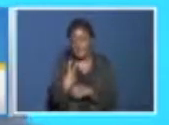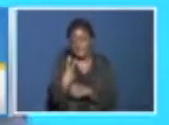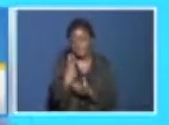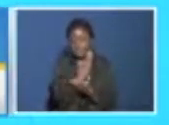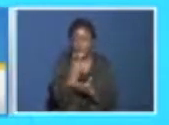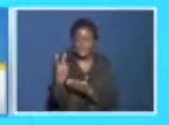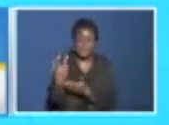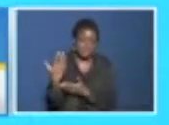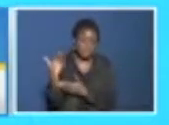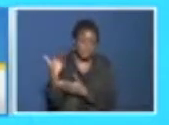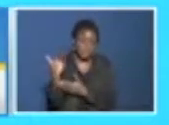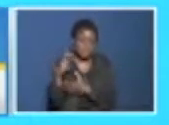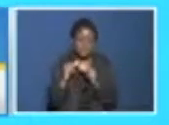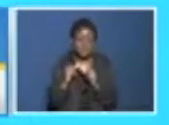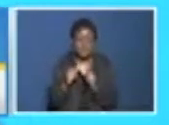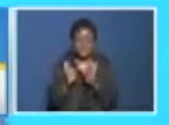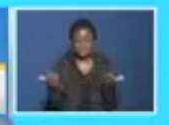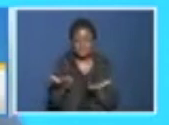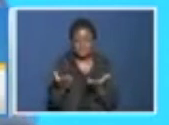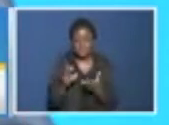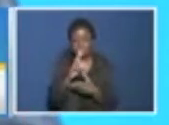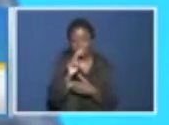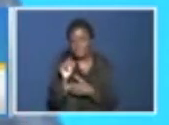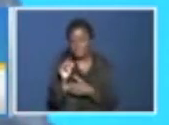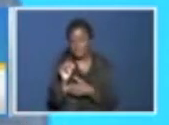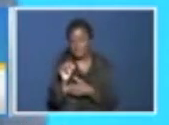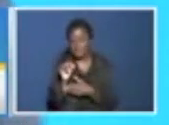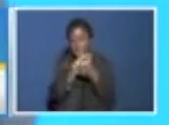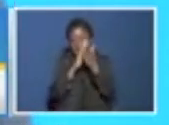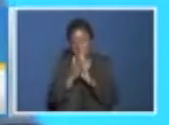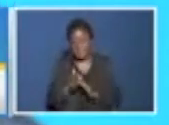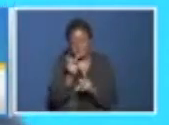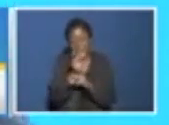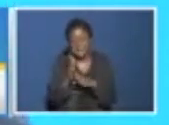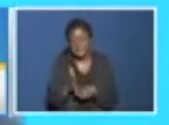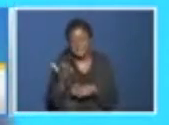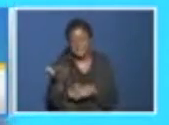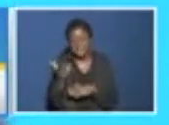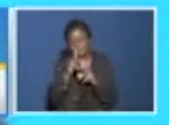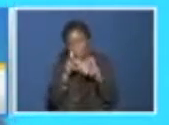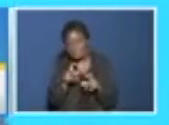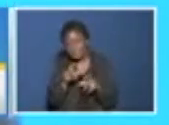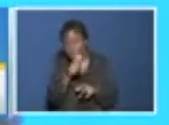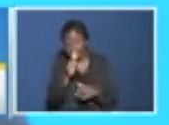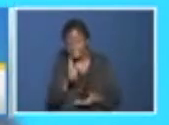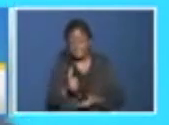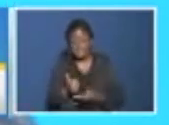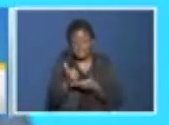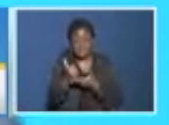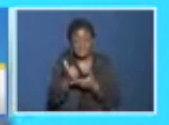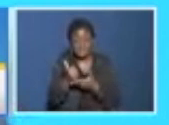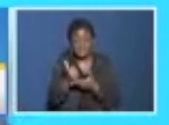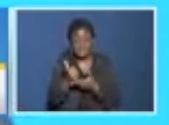the presence of the UN peacekeepers on the ground. The question is whether there'll be any intervention. You know, our position of